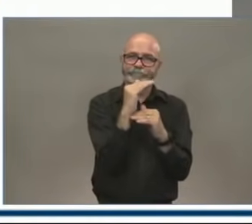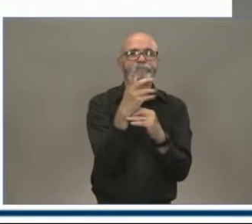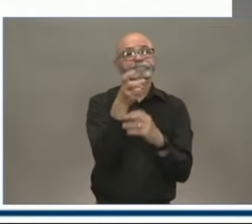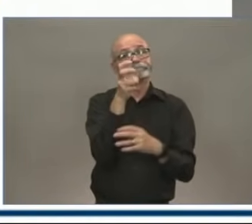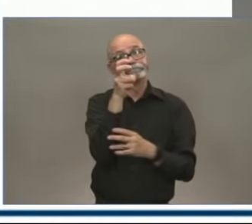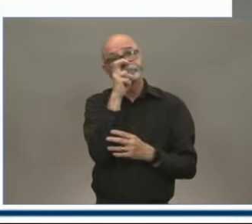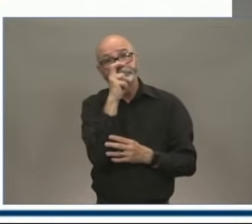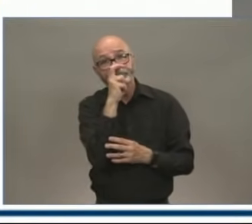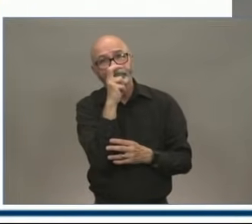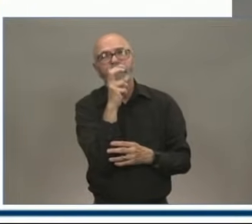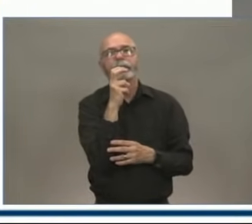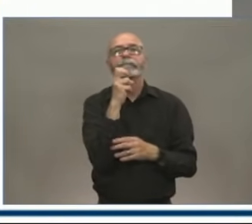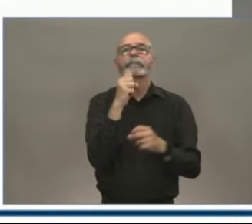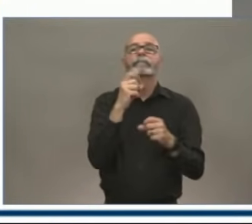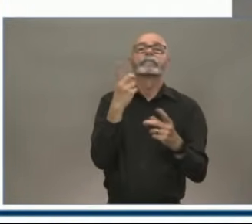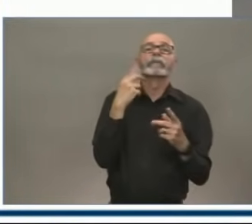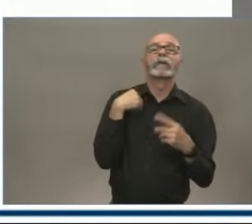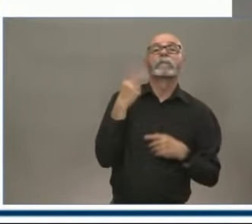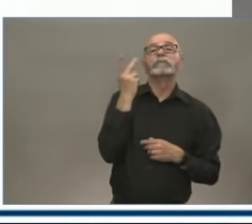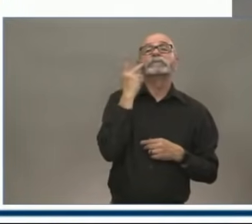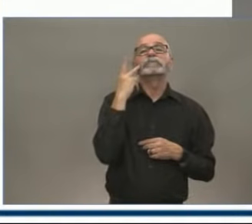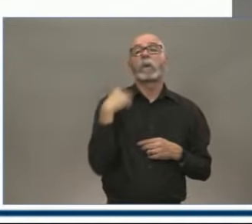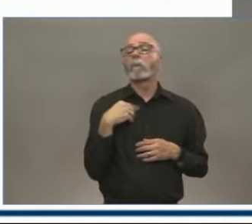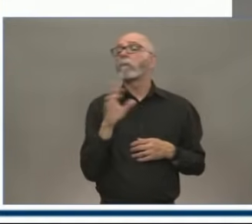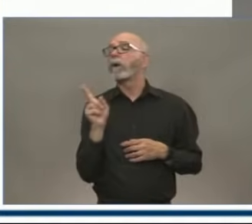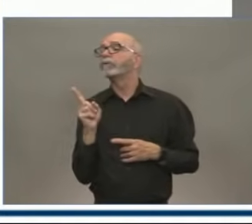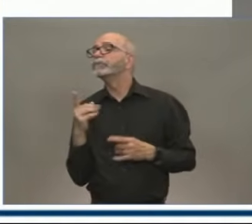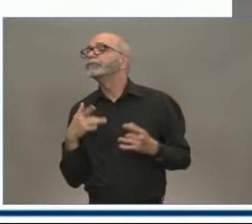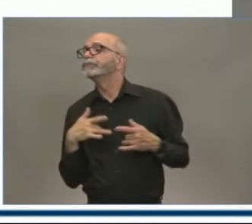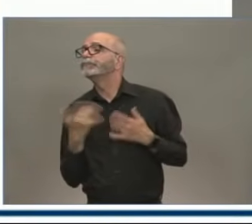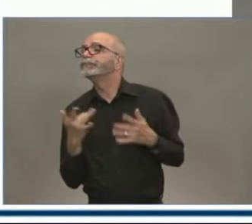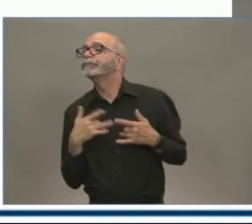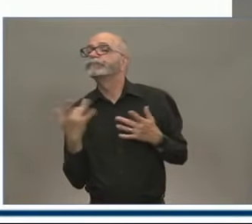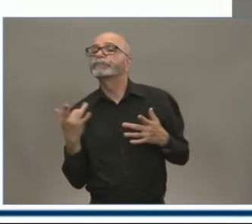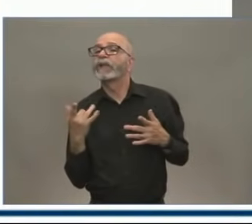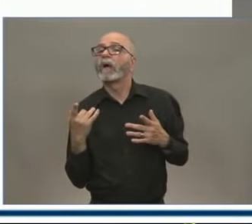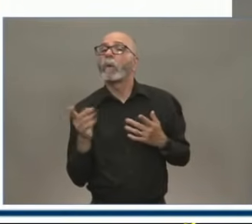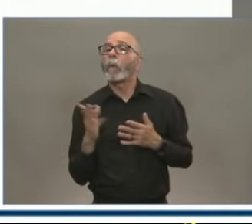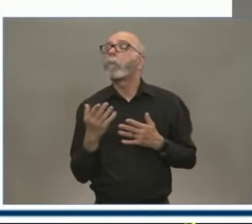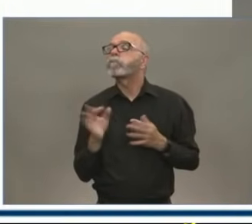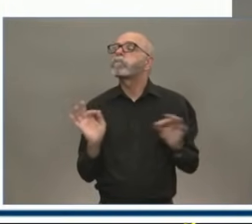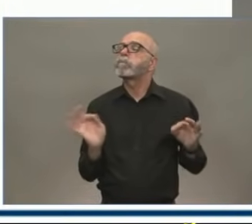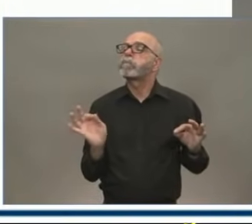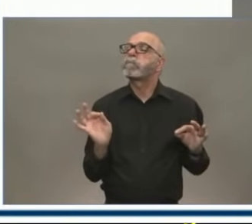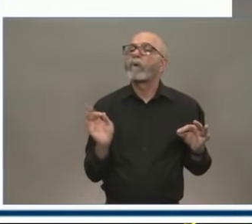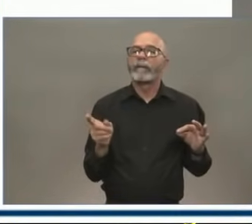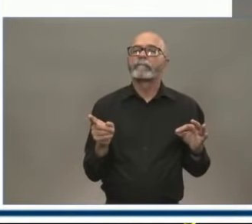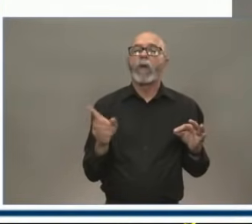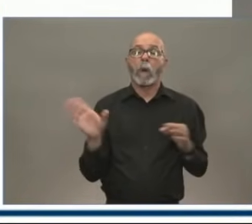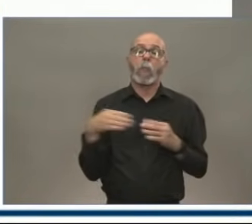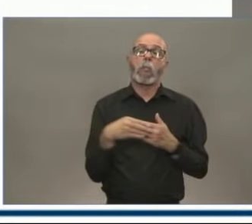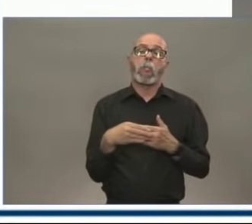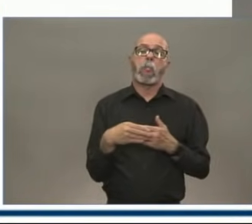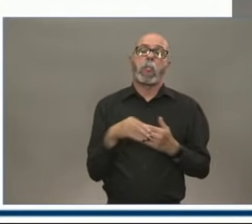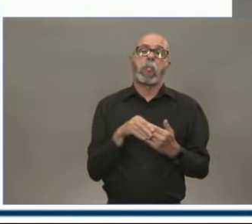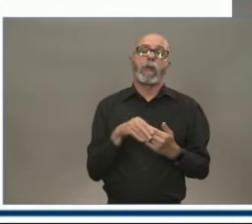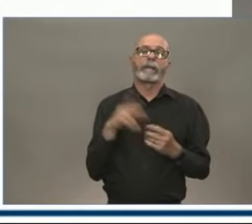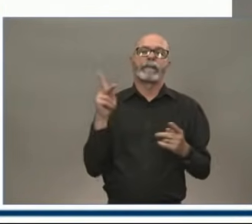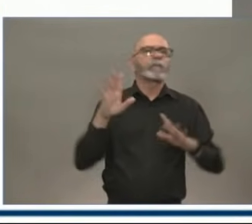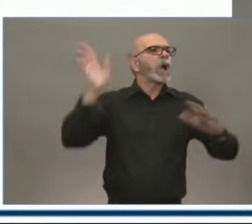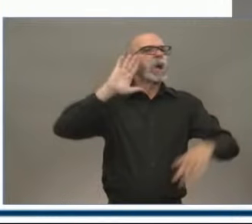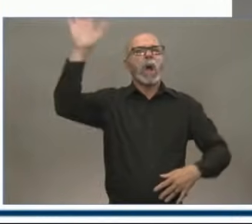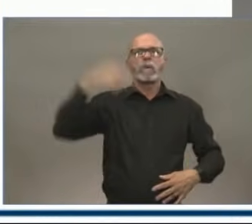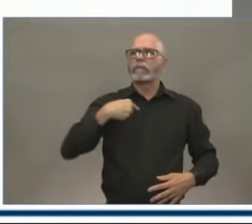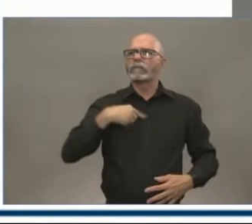and looking at special circumstances. I've learned very clearly through this, as soon as you do that, then there's a whole queue of other people wanting to give in the same